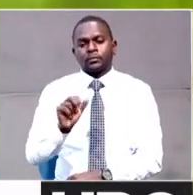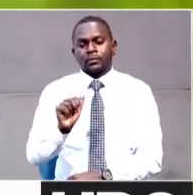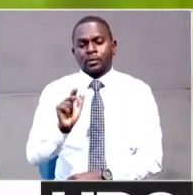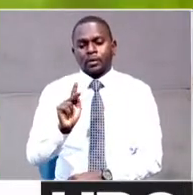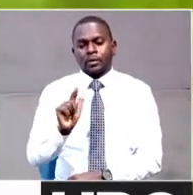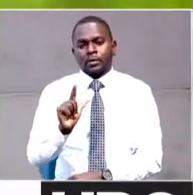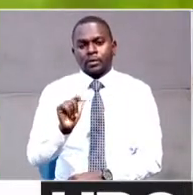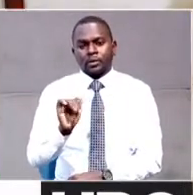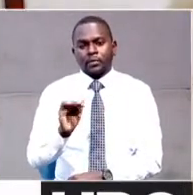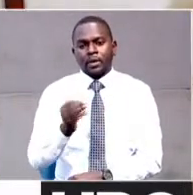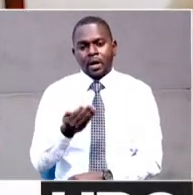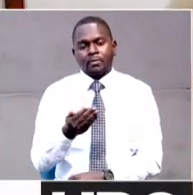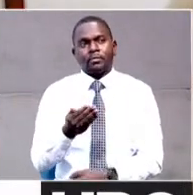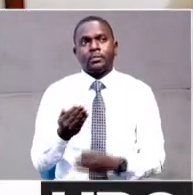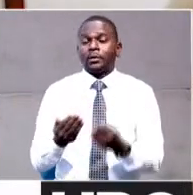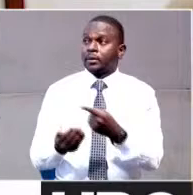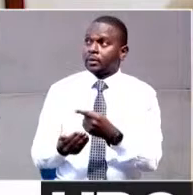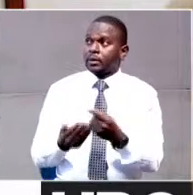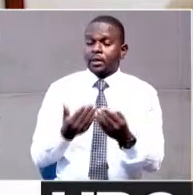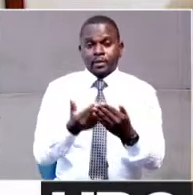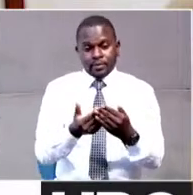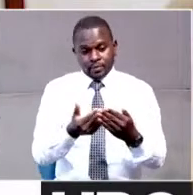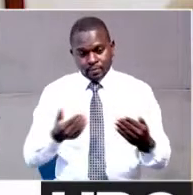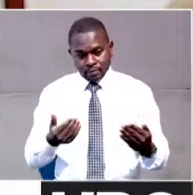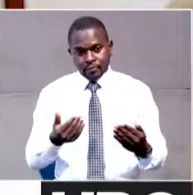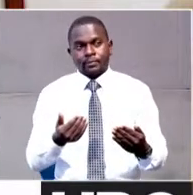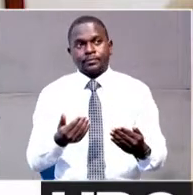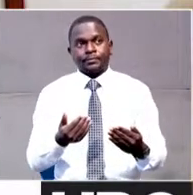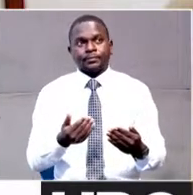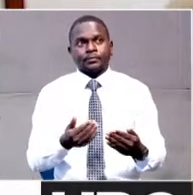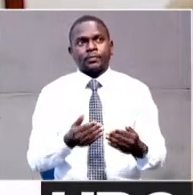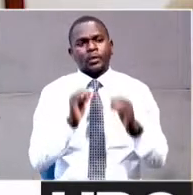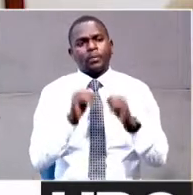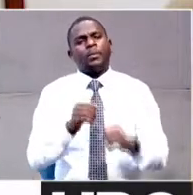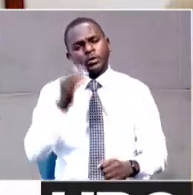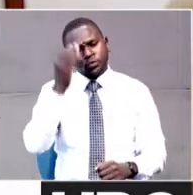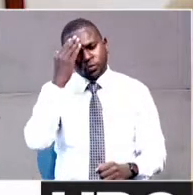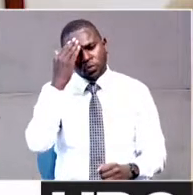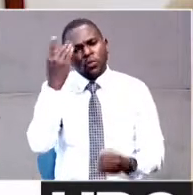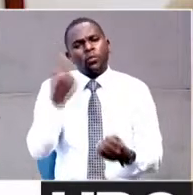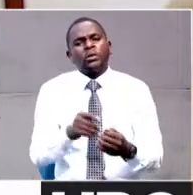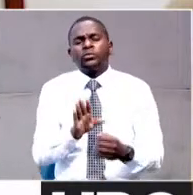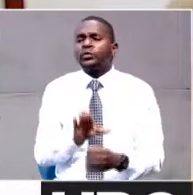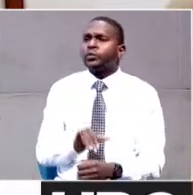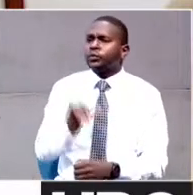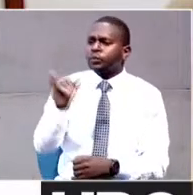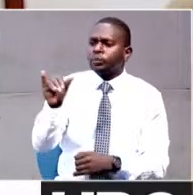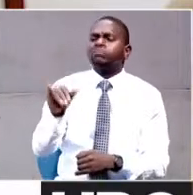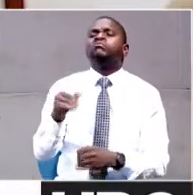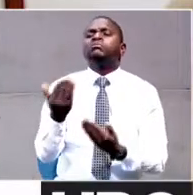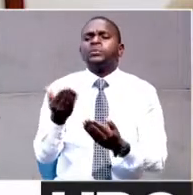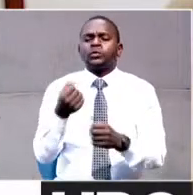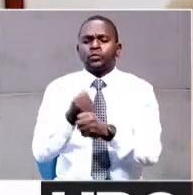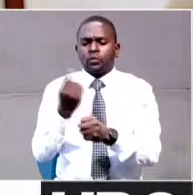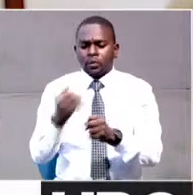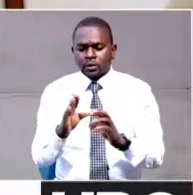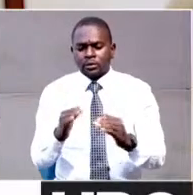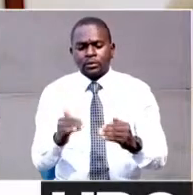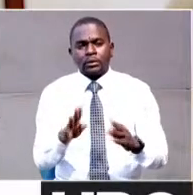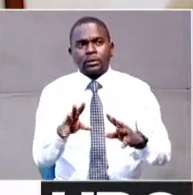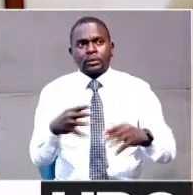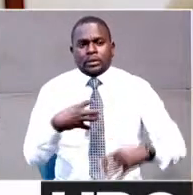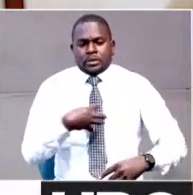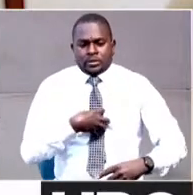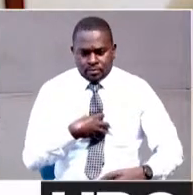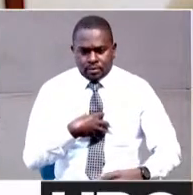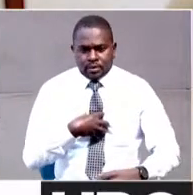for parents. Before we let our children go, let us know what they are going to do, but also let's not allow these labor